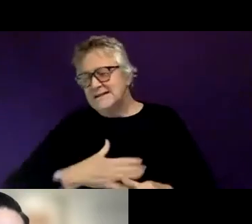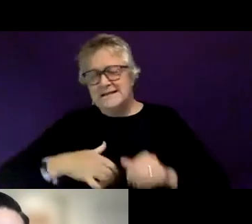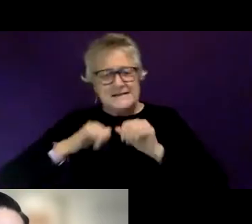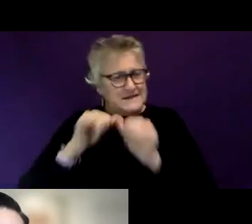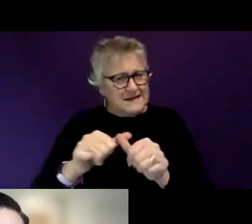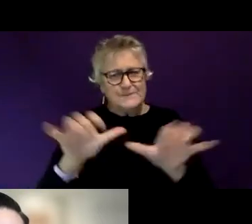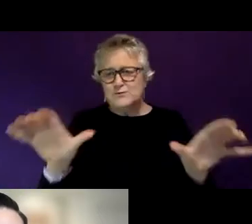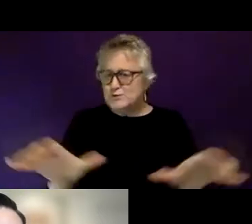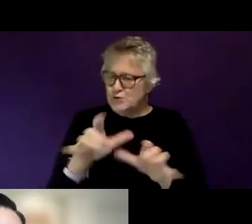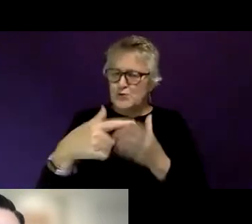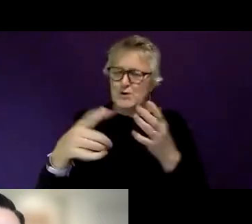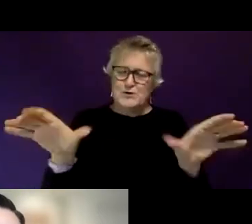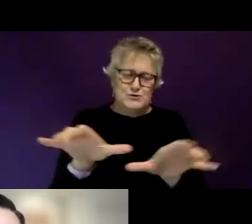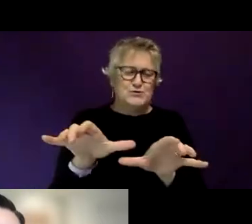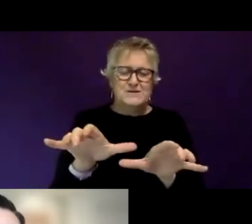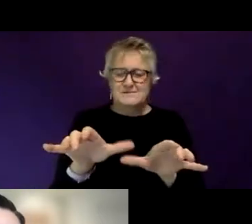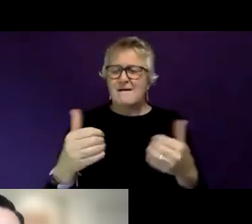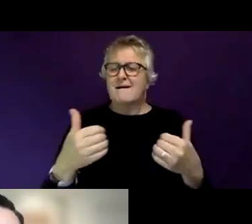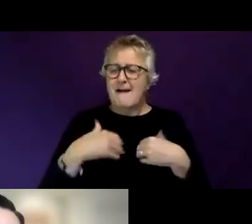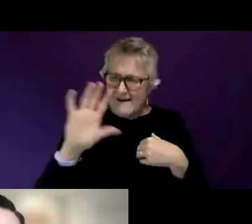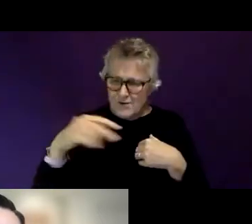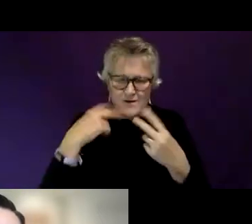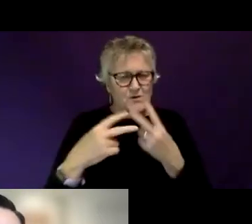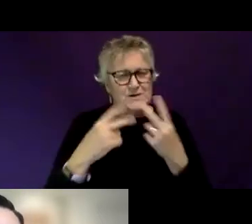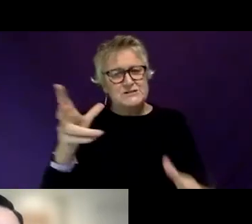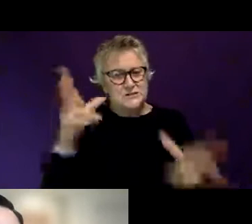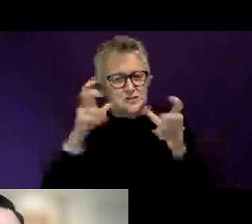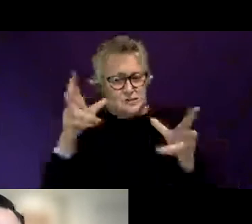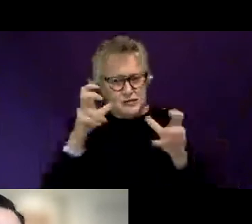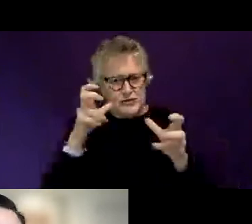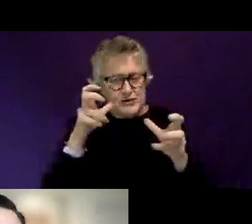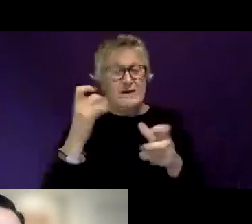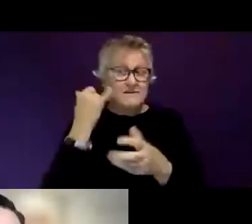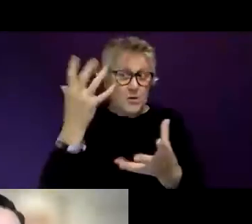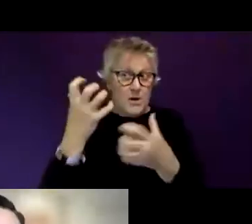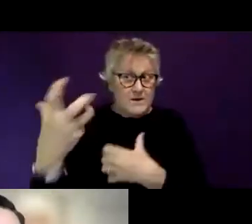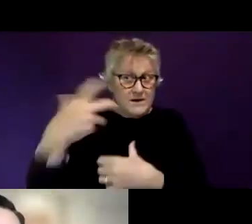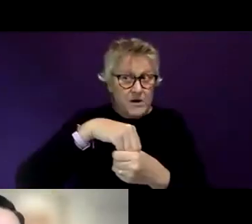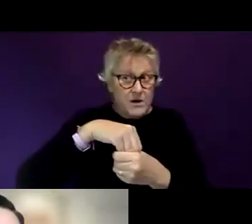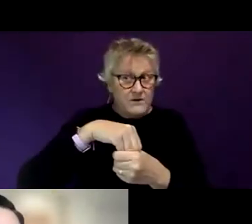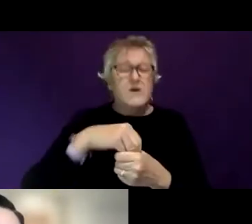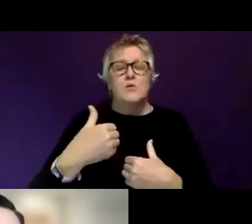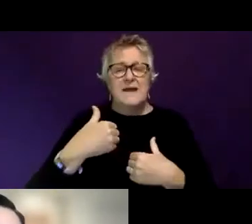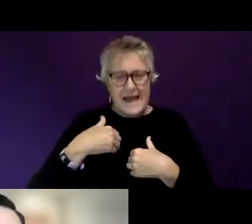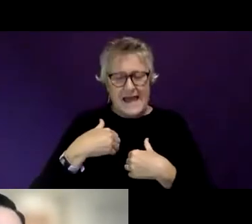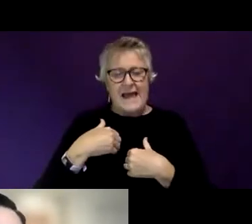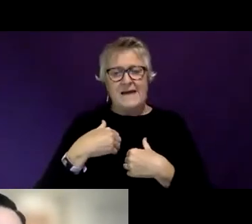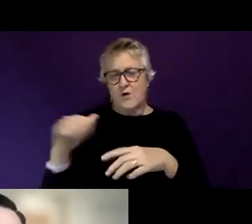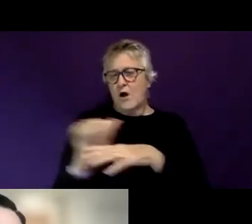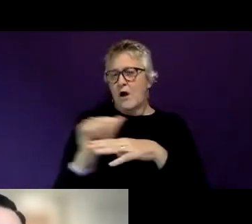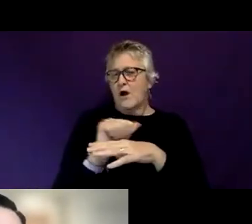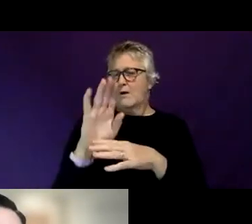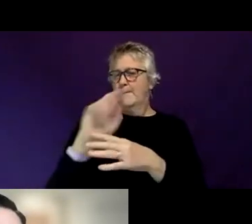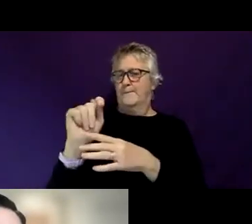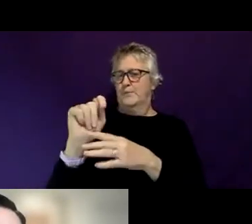voices heard. And if you want to get involved, we have our boot camp, we have our mentorship program. And that's something that I really look forward